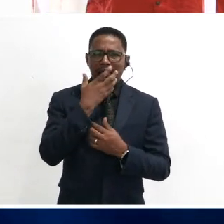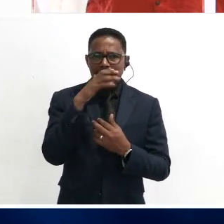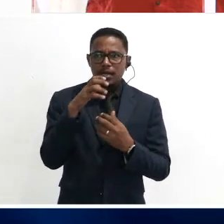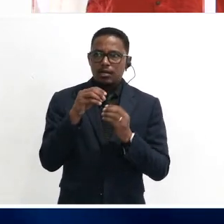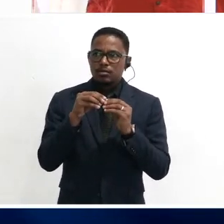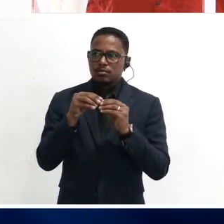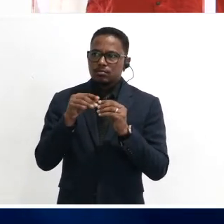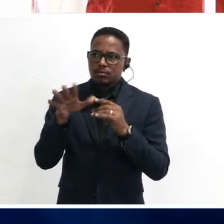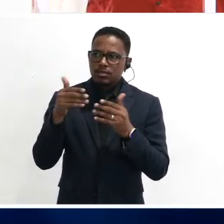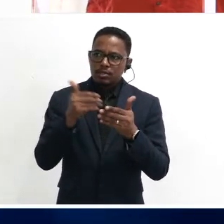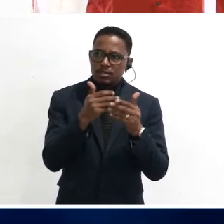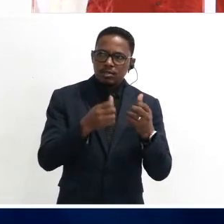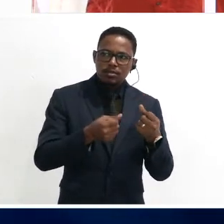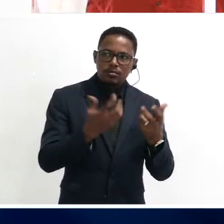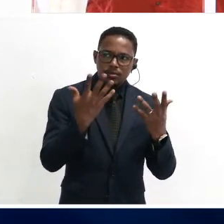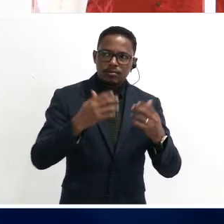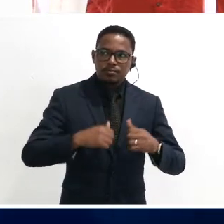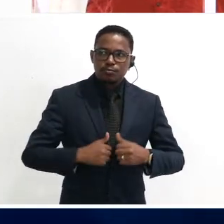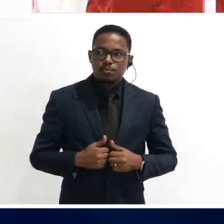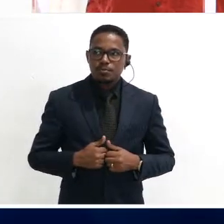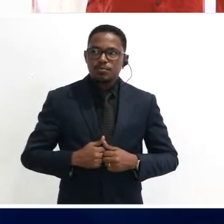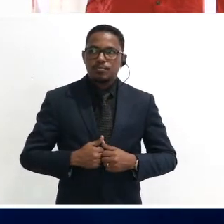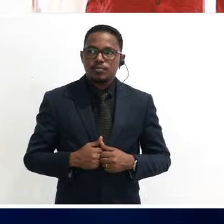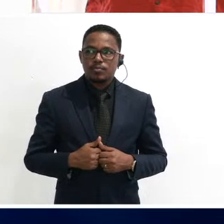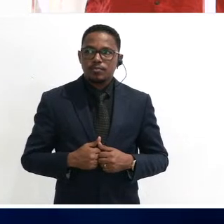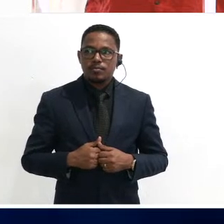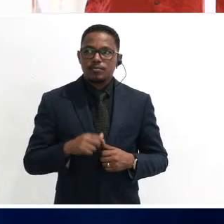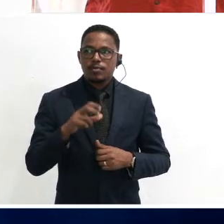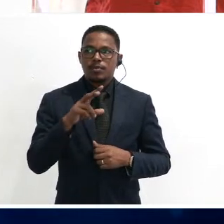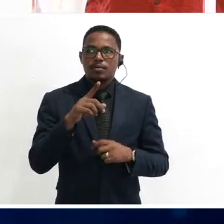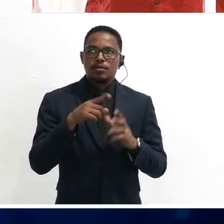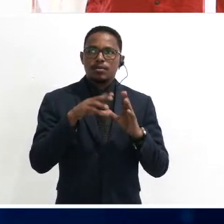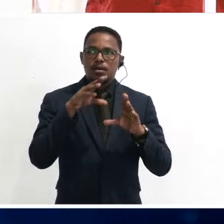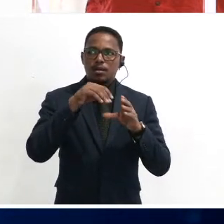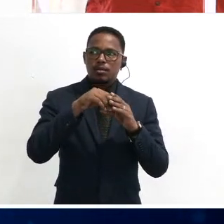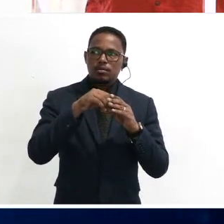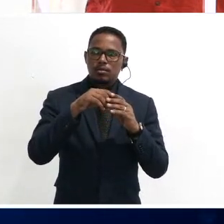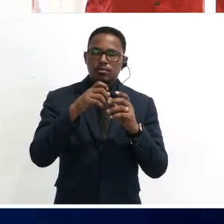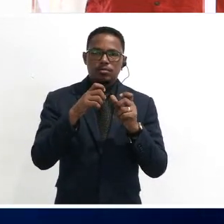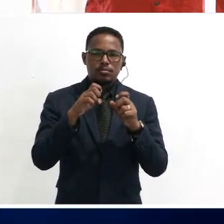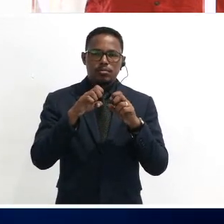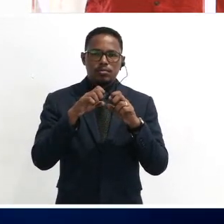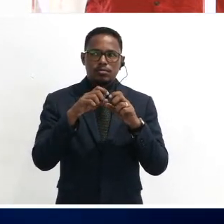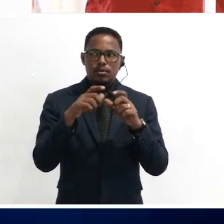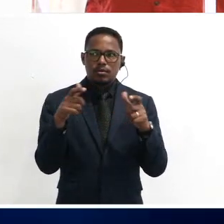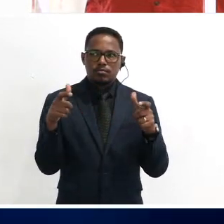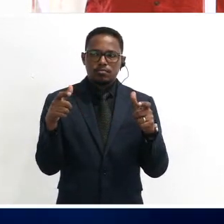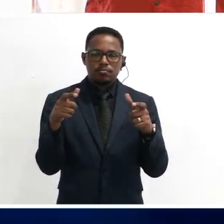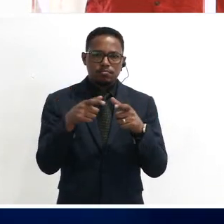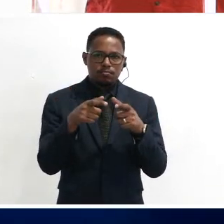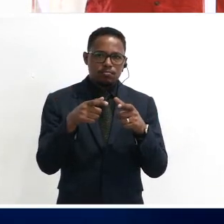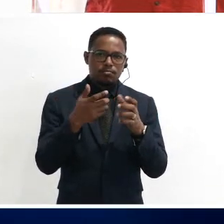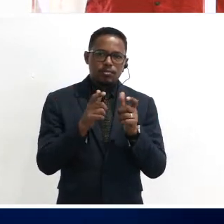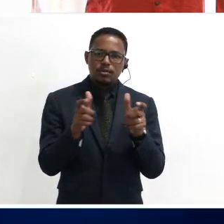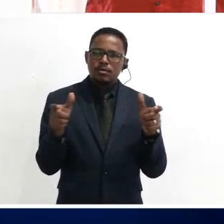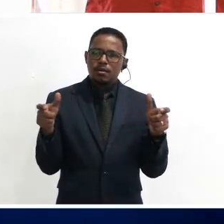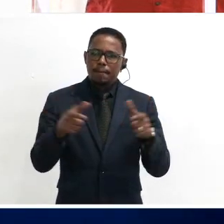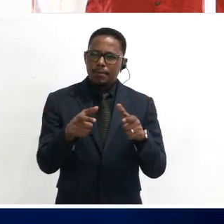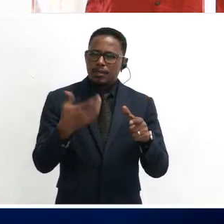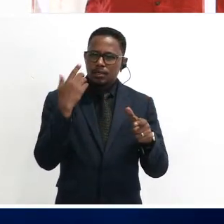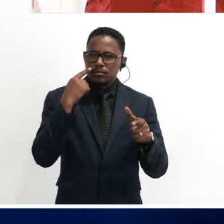it both in terms of inside the package or external to the package, so from the package to the